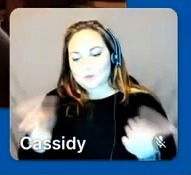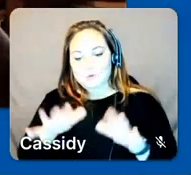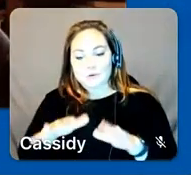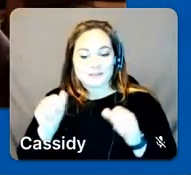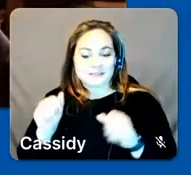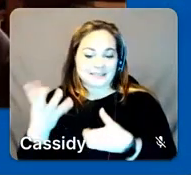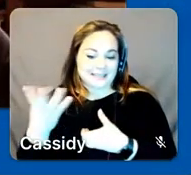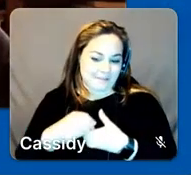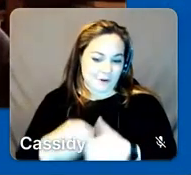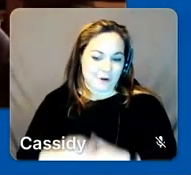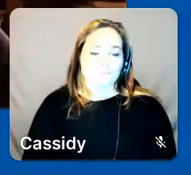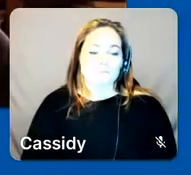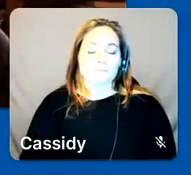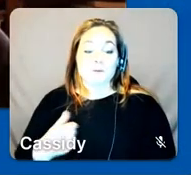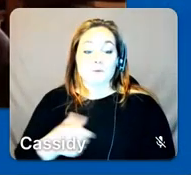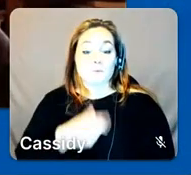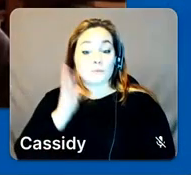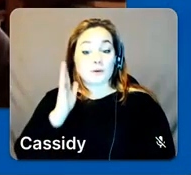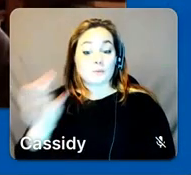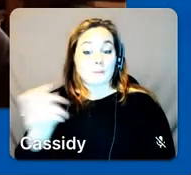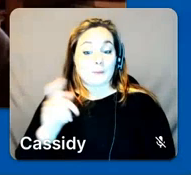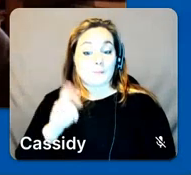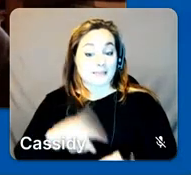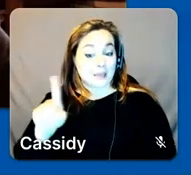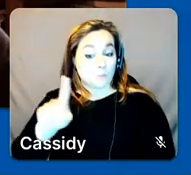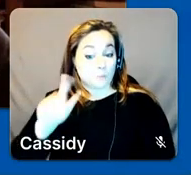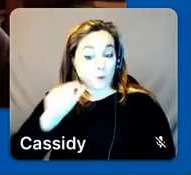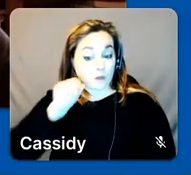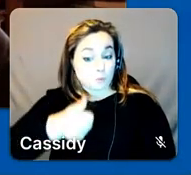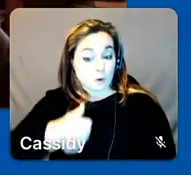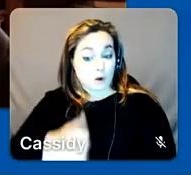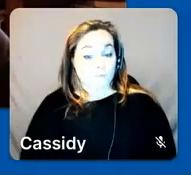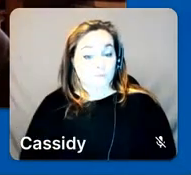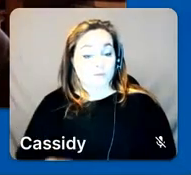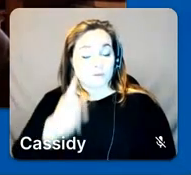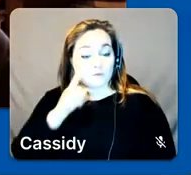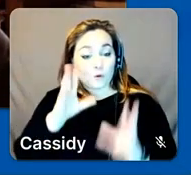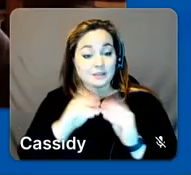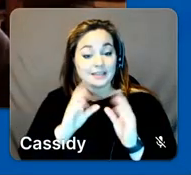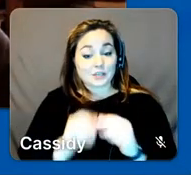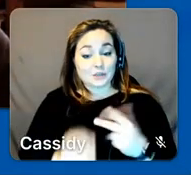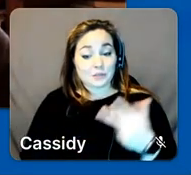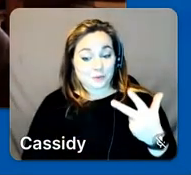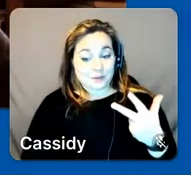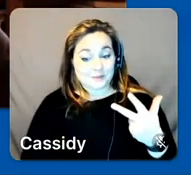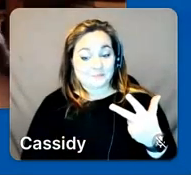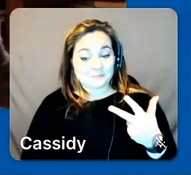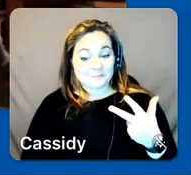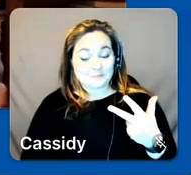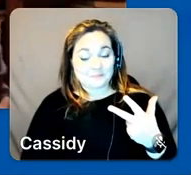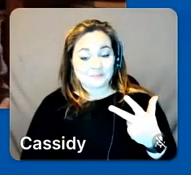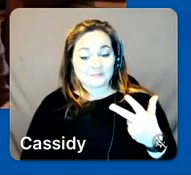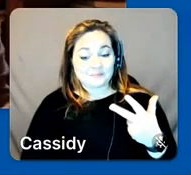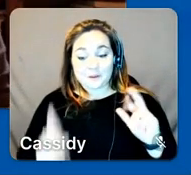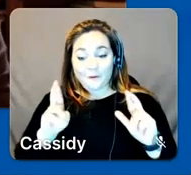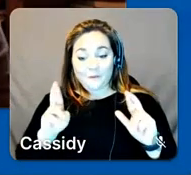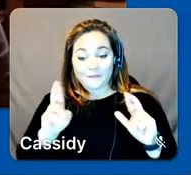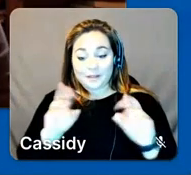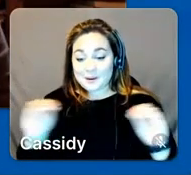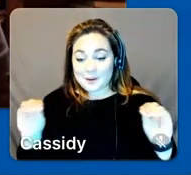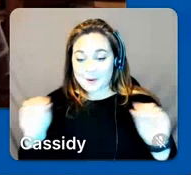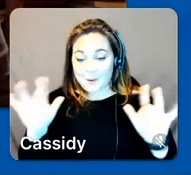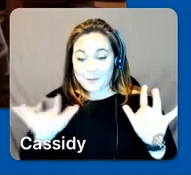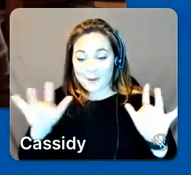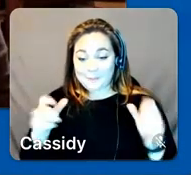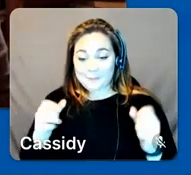part. We'll meet back here at 1 o'clock tomorrow for session 3, and hopefully we won't have any computer